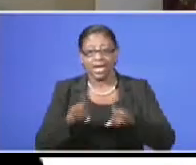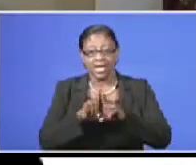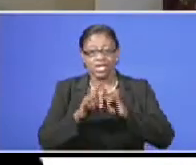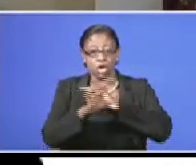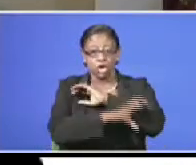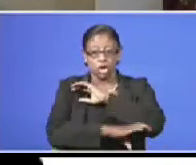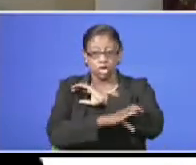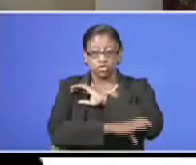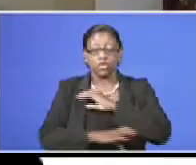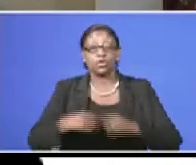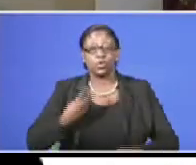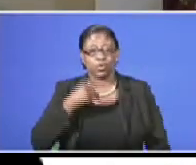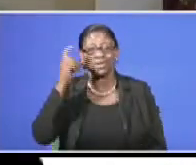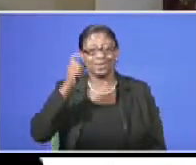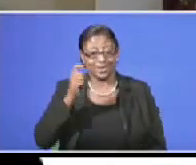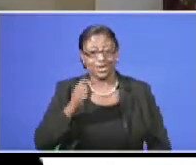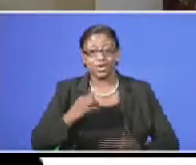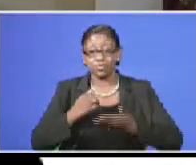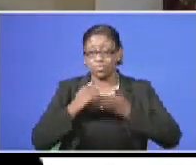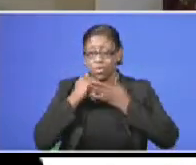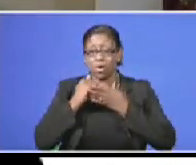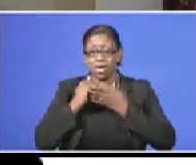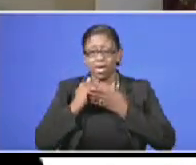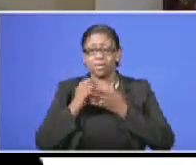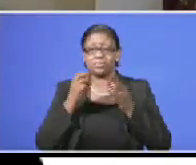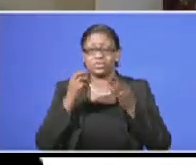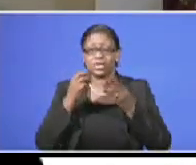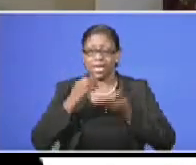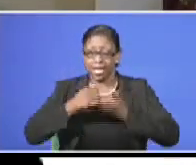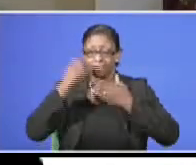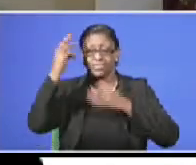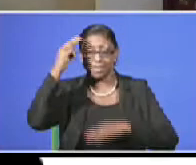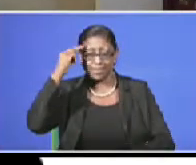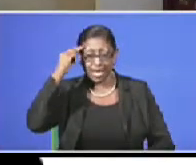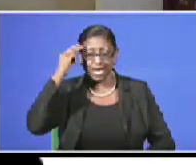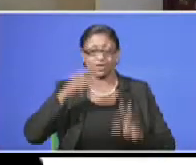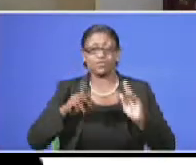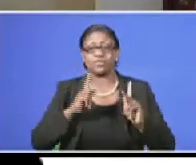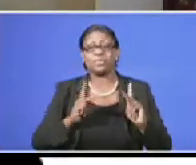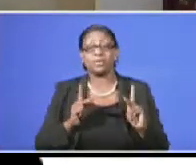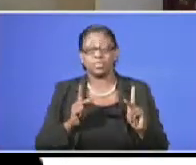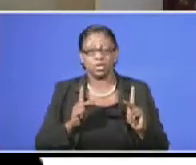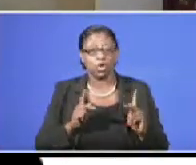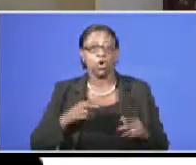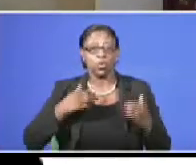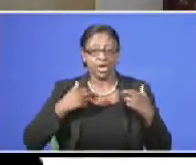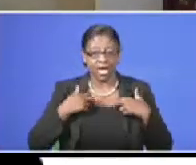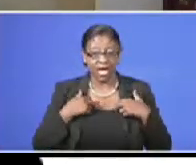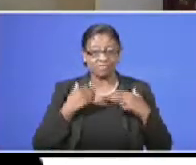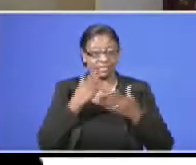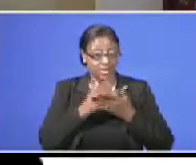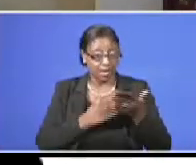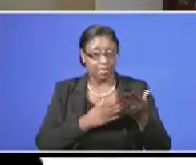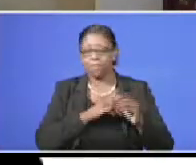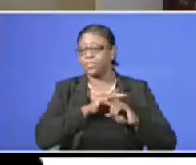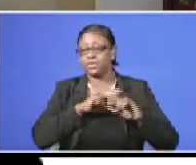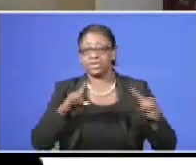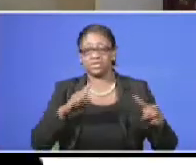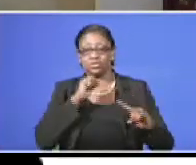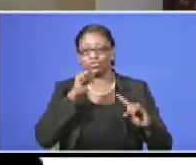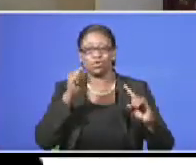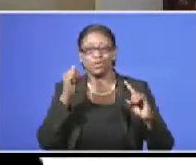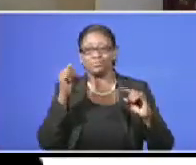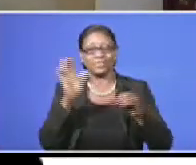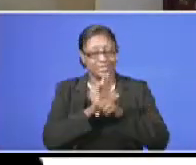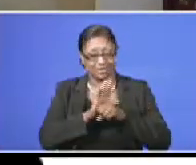develop more psychiatric programs and more than even the ones we have right now, and multifaceted, because the real reality